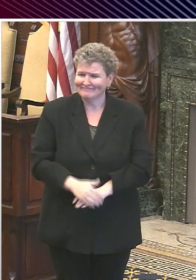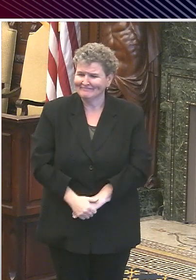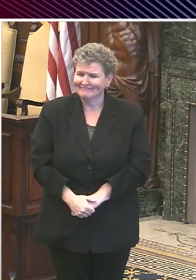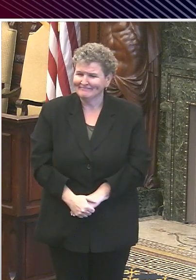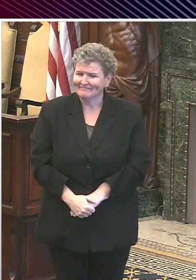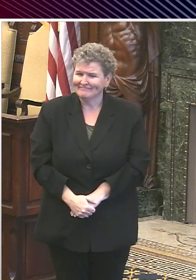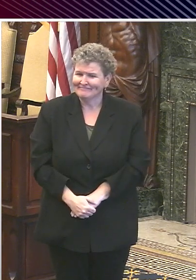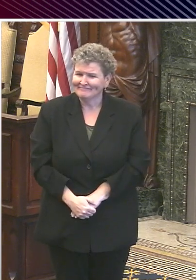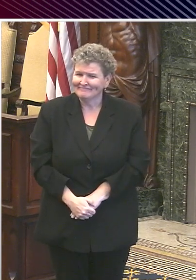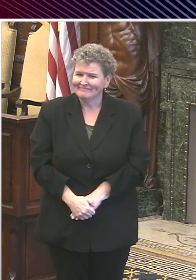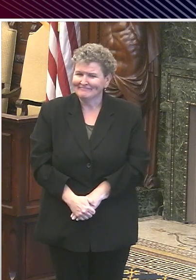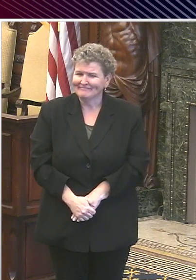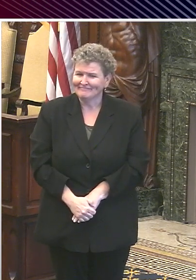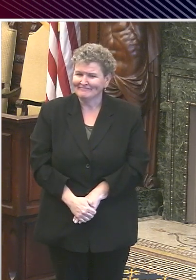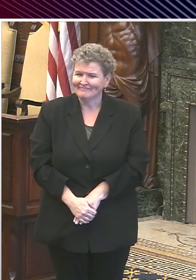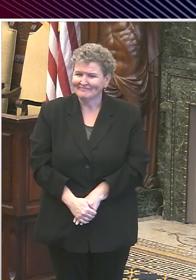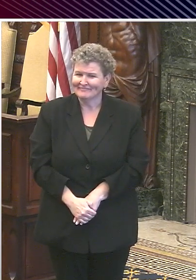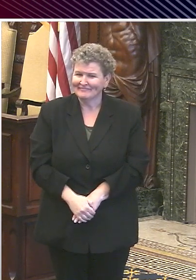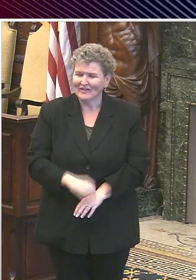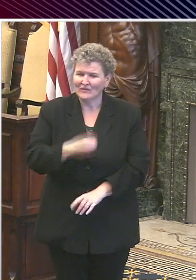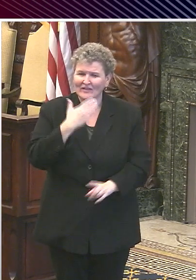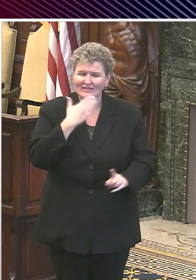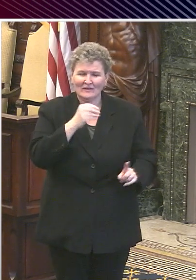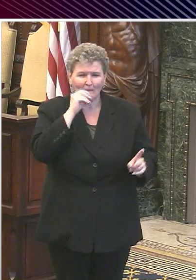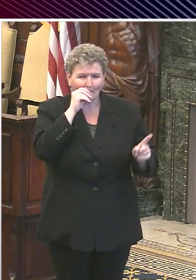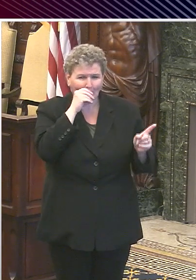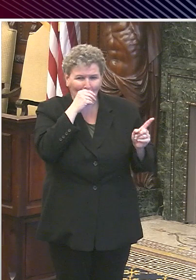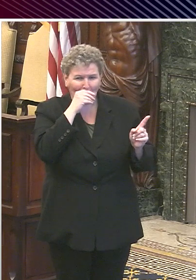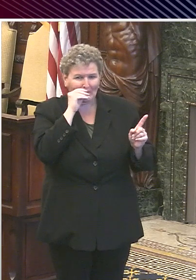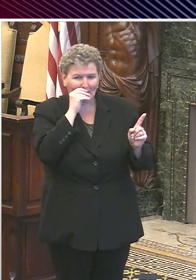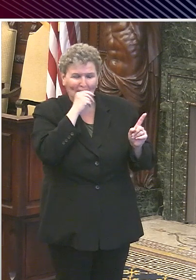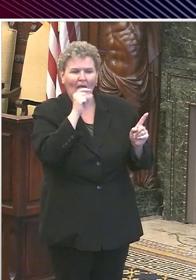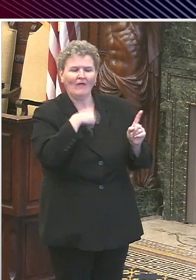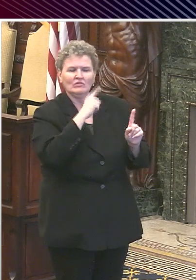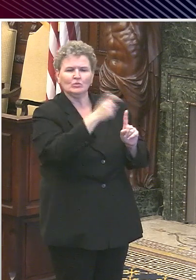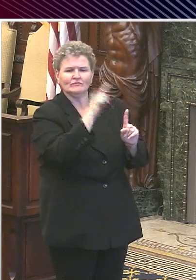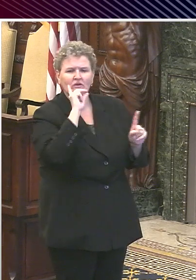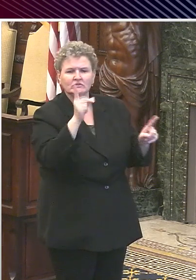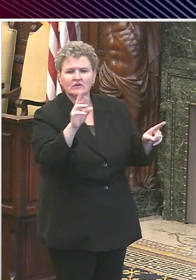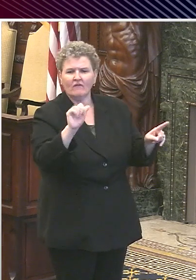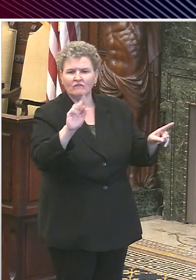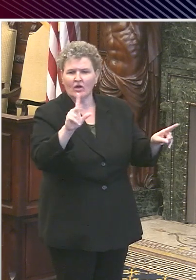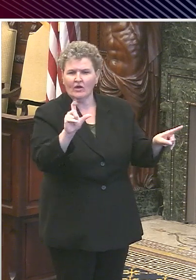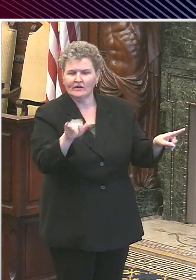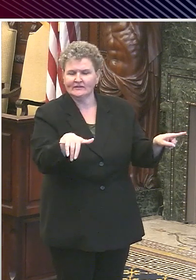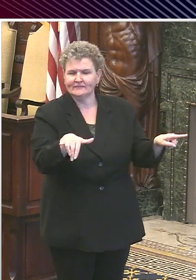Okay, thanks. And I also have a question for Dr. Farley.